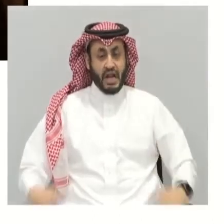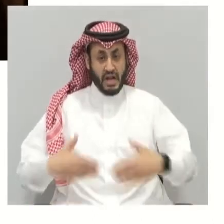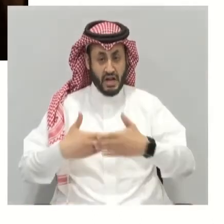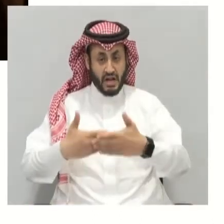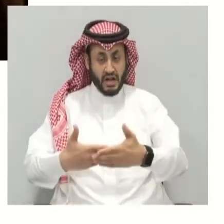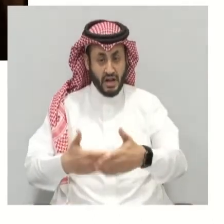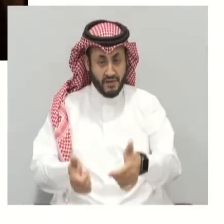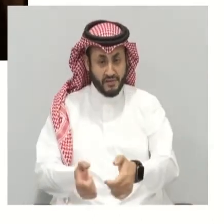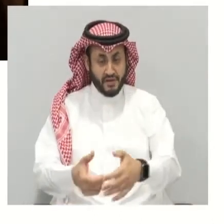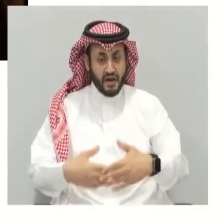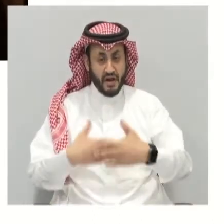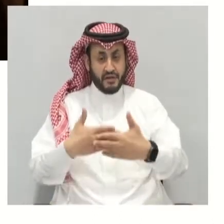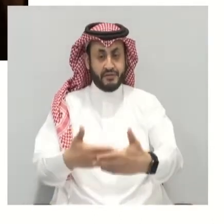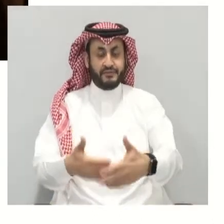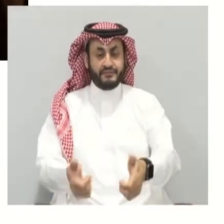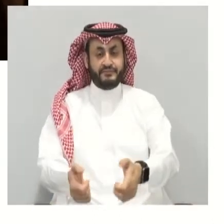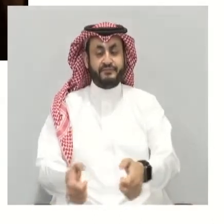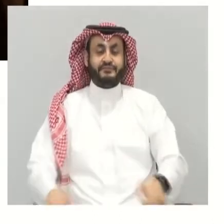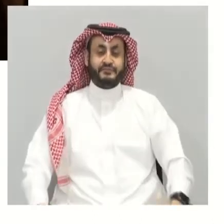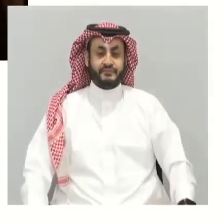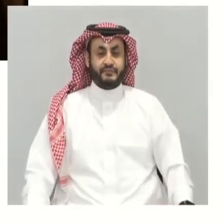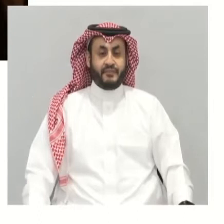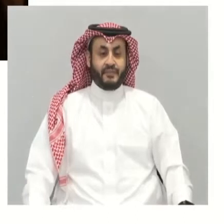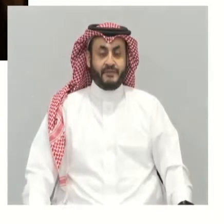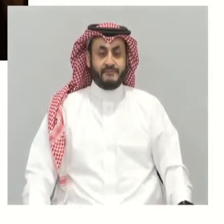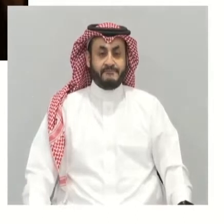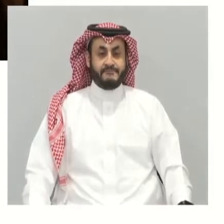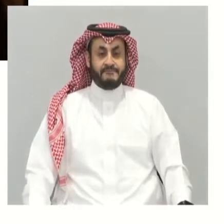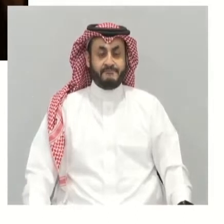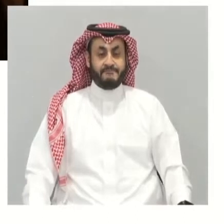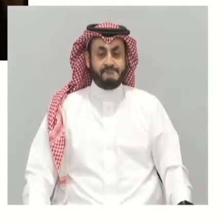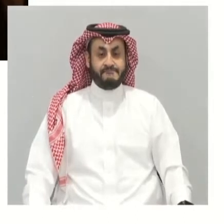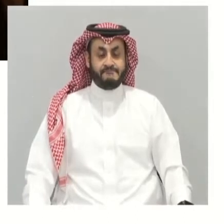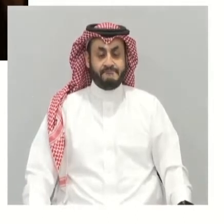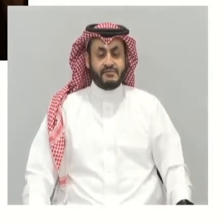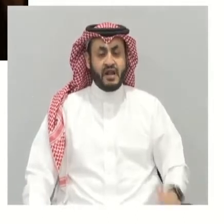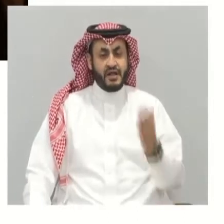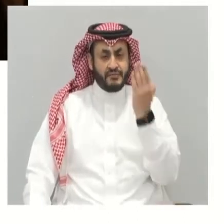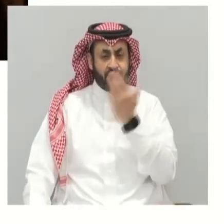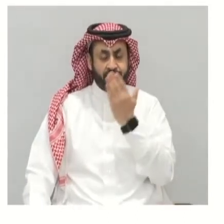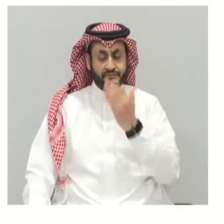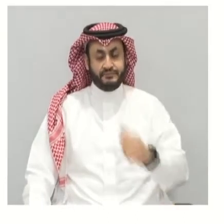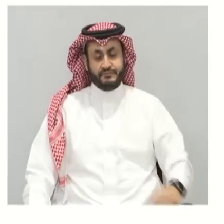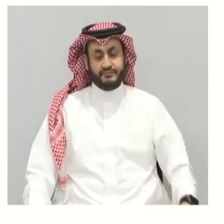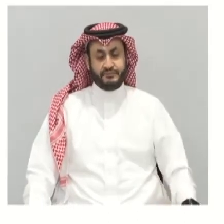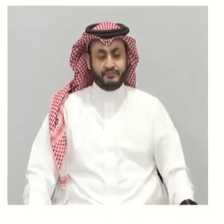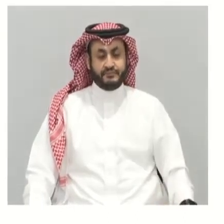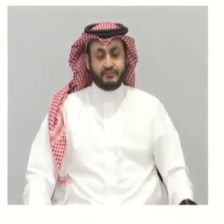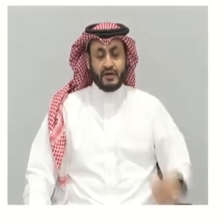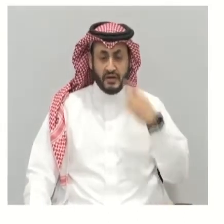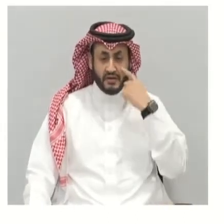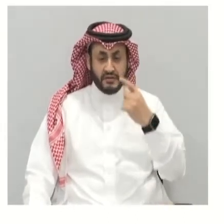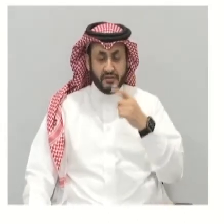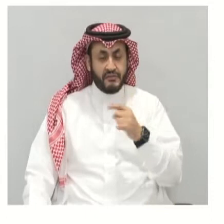begin. So this is the title of the text. Now, let's read the text. Here I did highlight